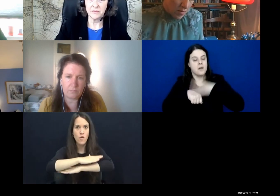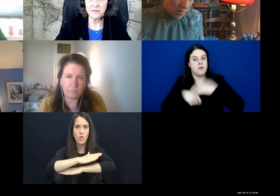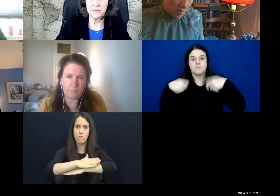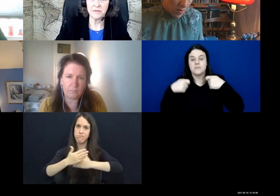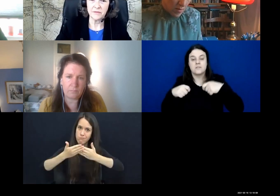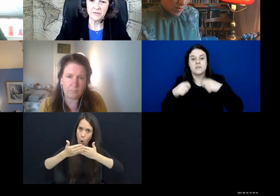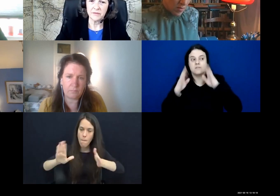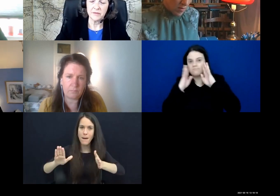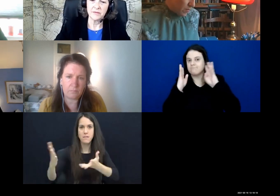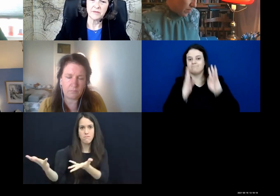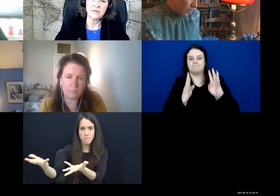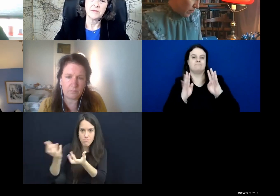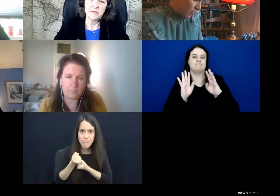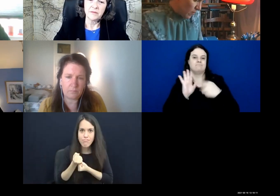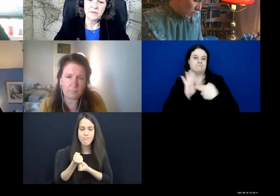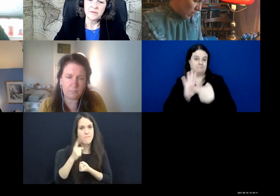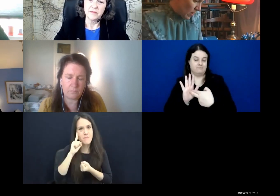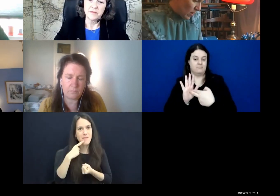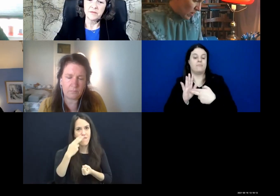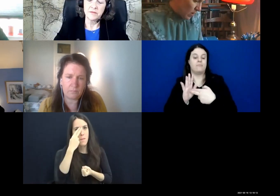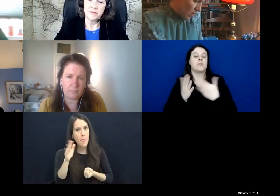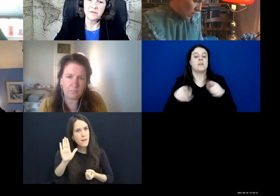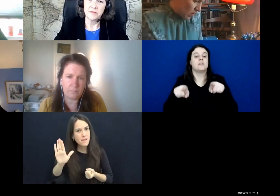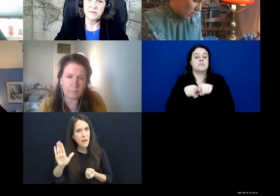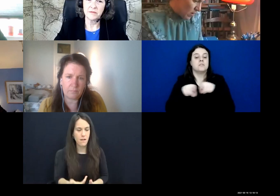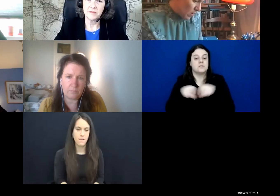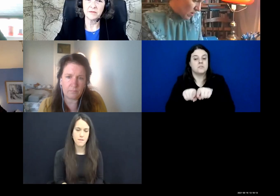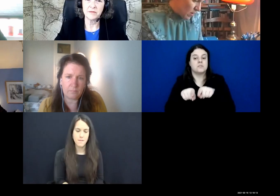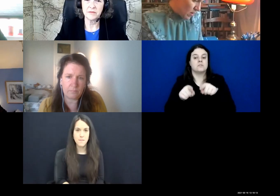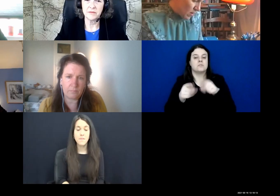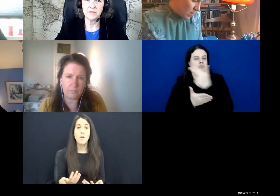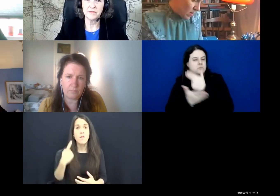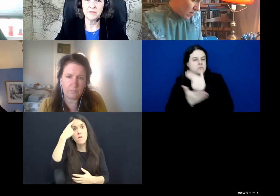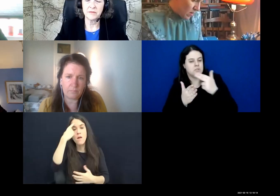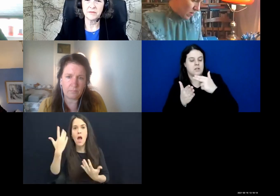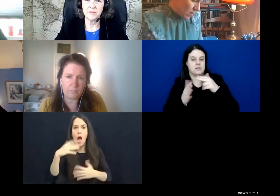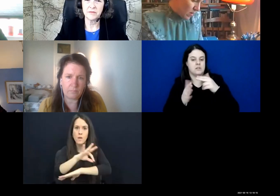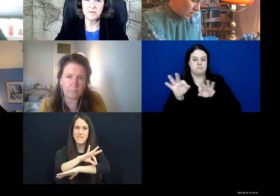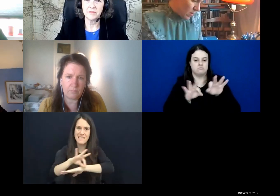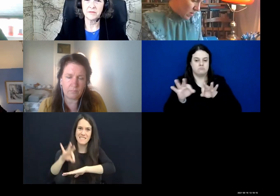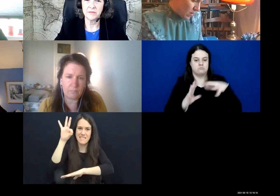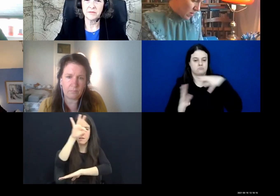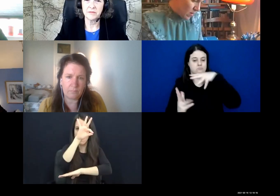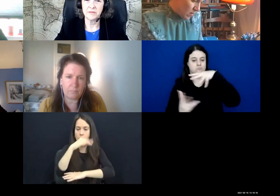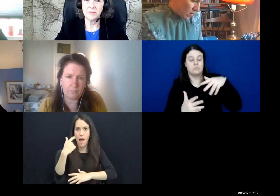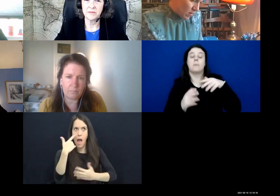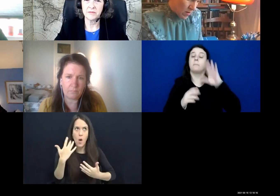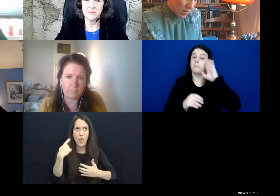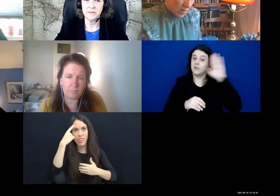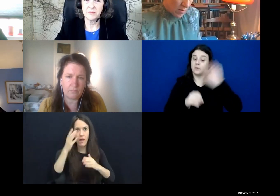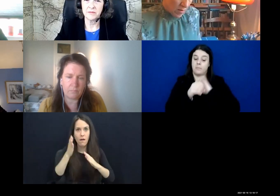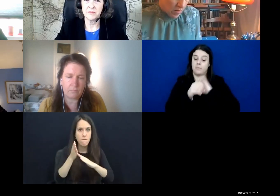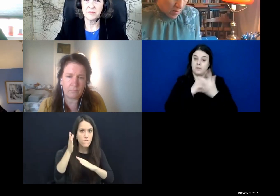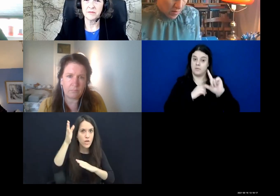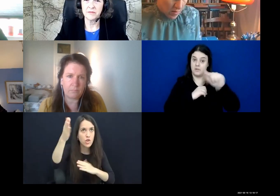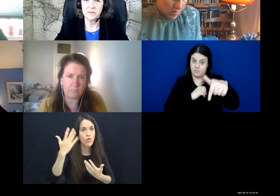people. I mean, in terms of, you know, designing the world, particularly post-pandemic or within an ongoing